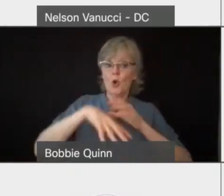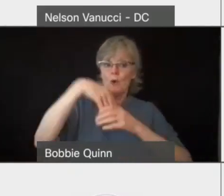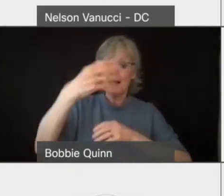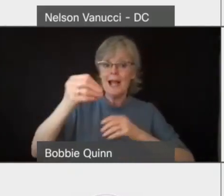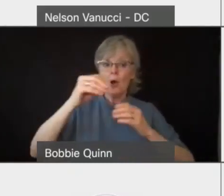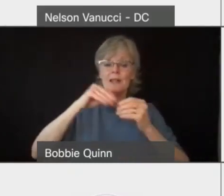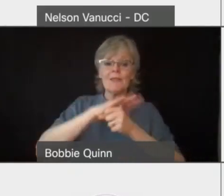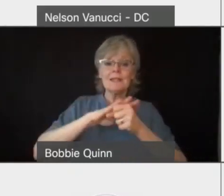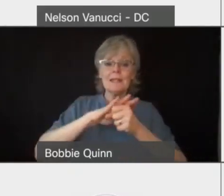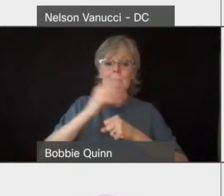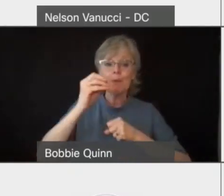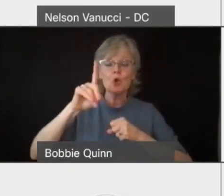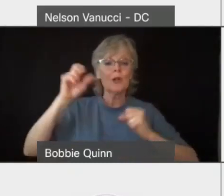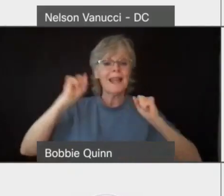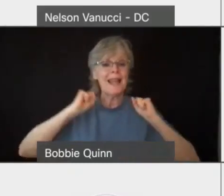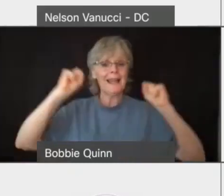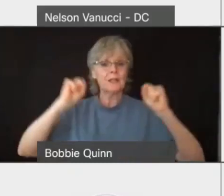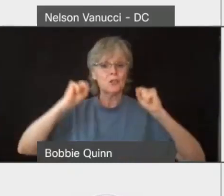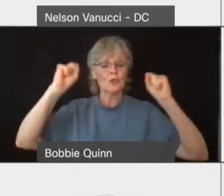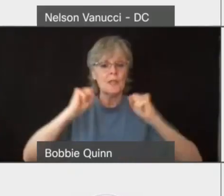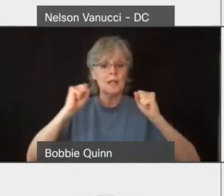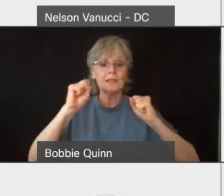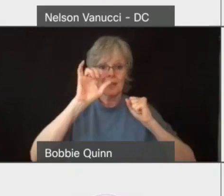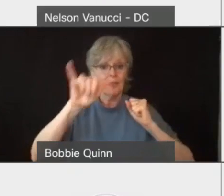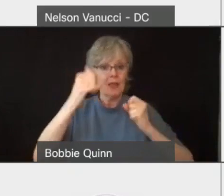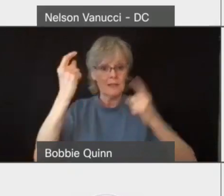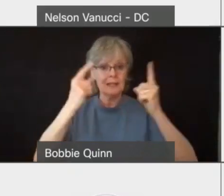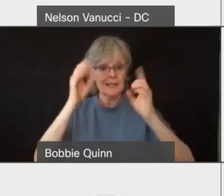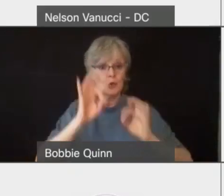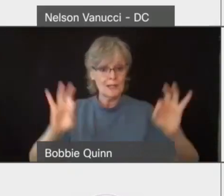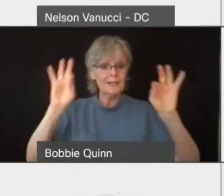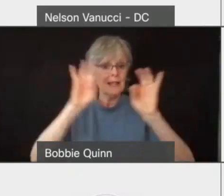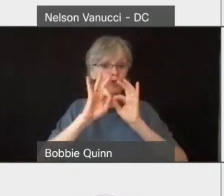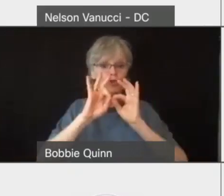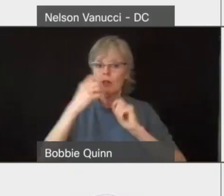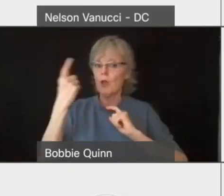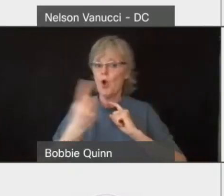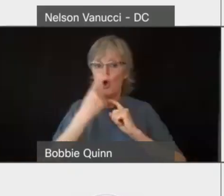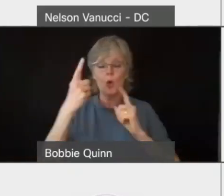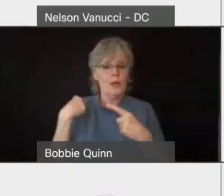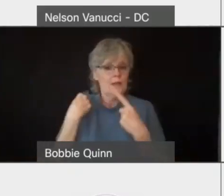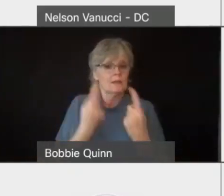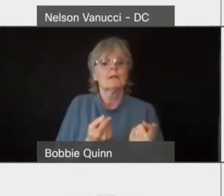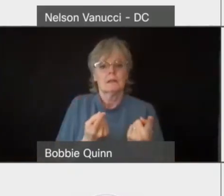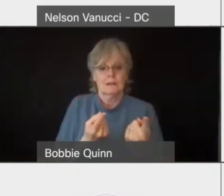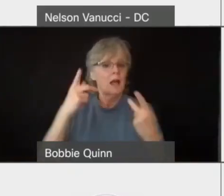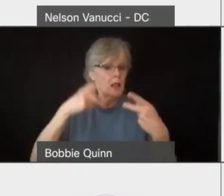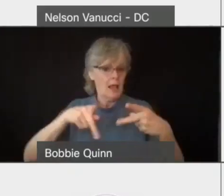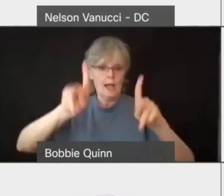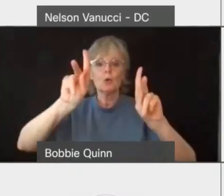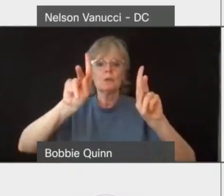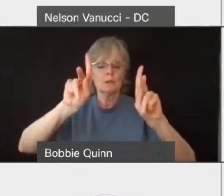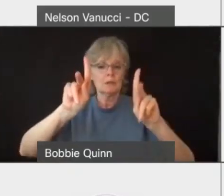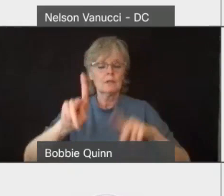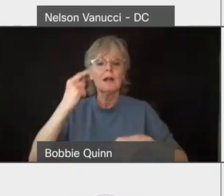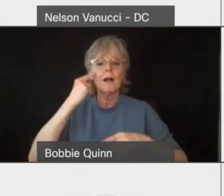and exercising is essential, has always been essential, and has always been allowed. So